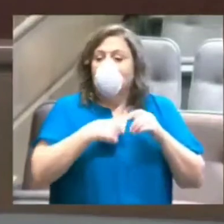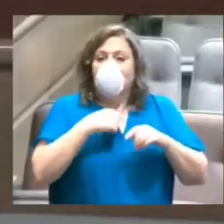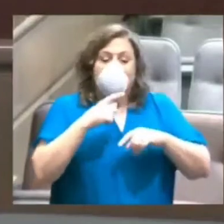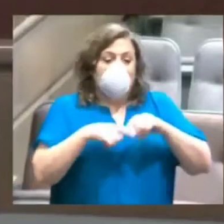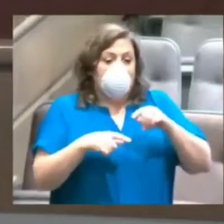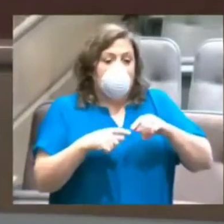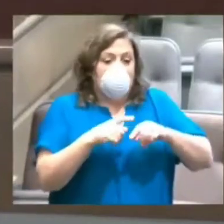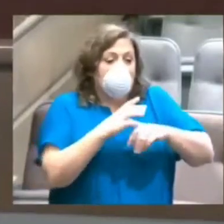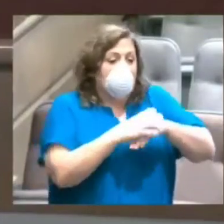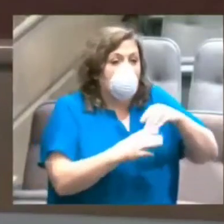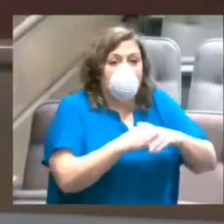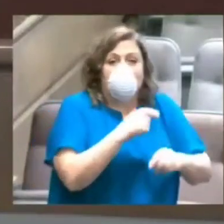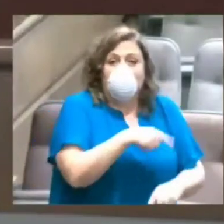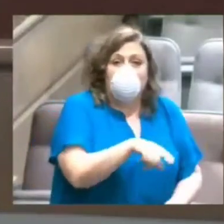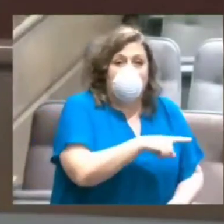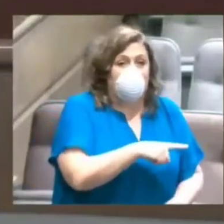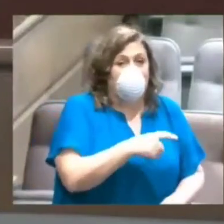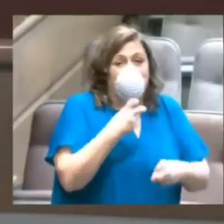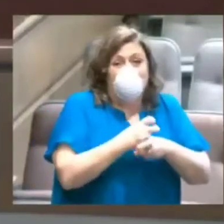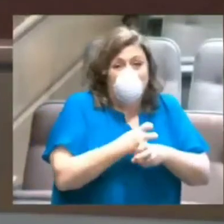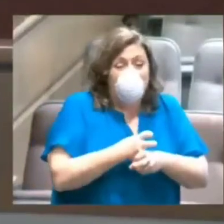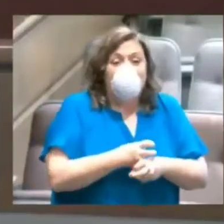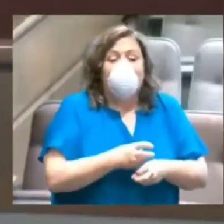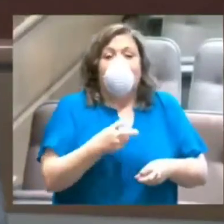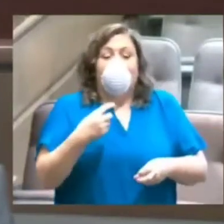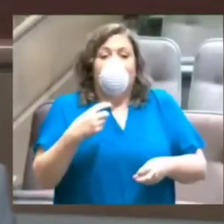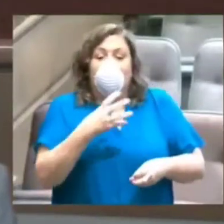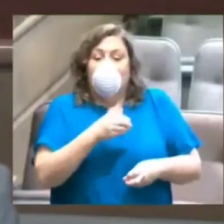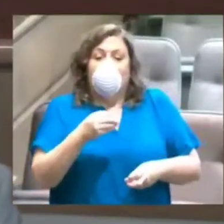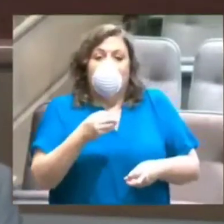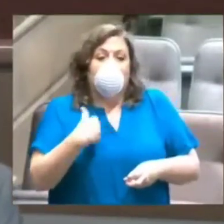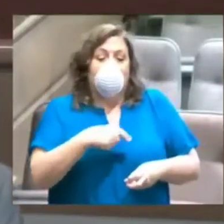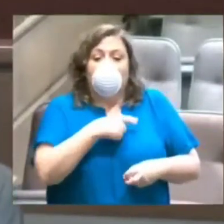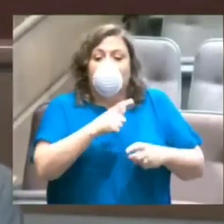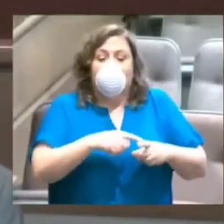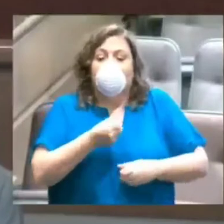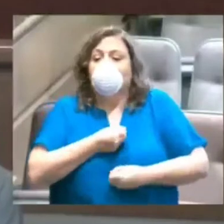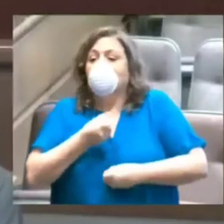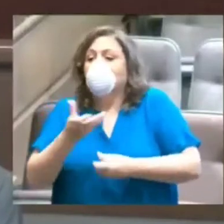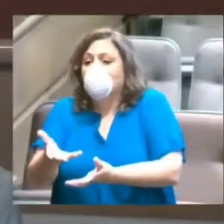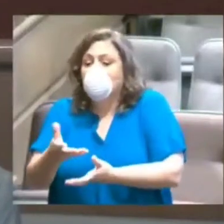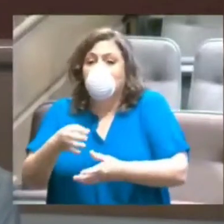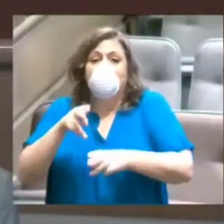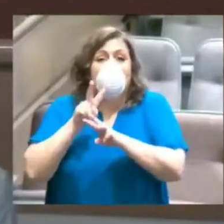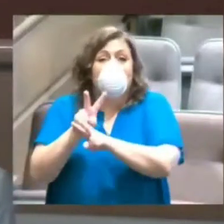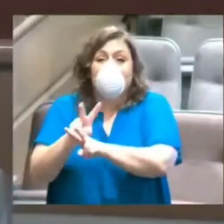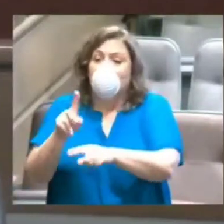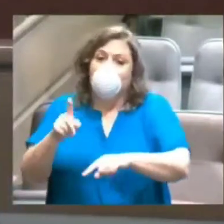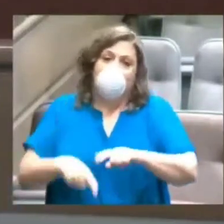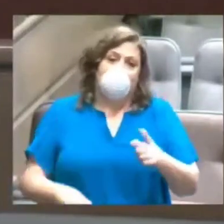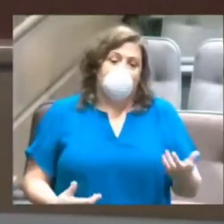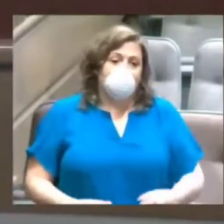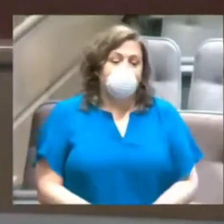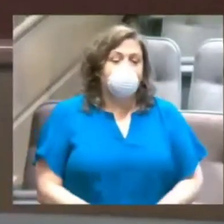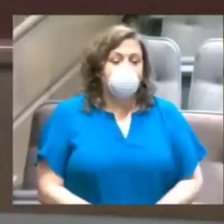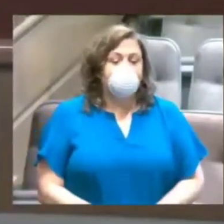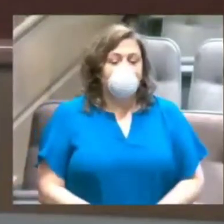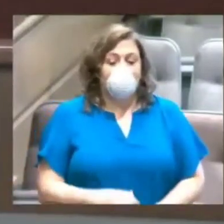and loved ones or properly share and publicly express their grief. I would ask that each of